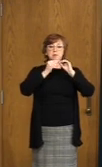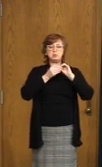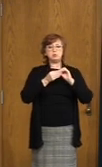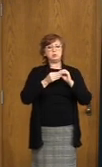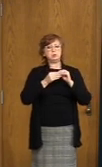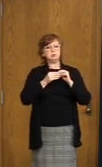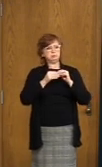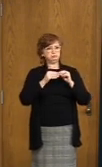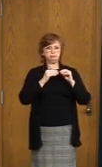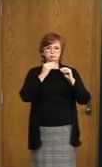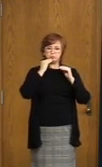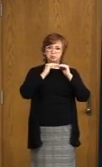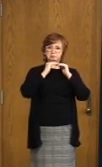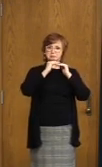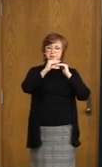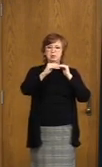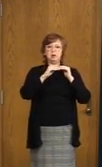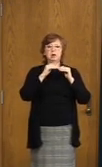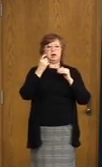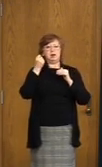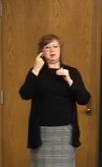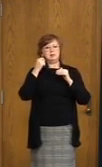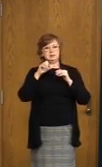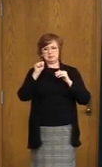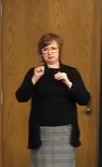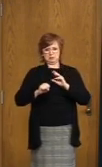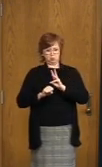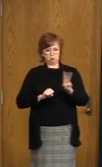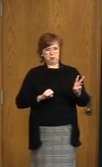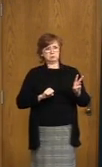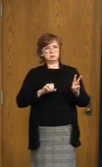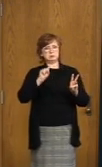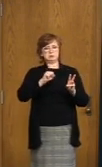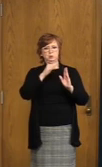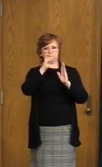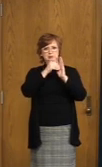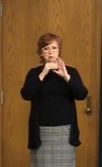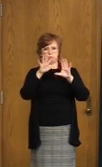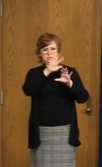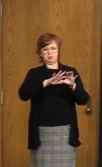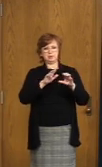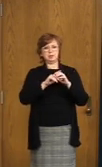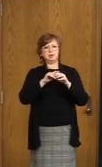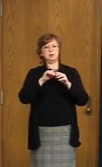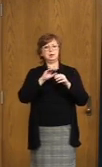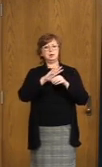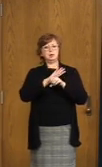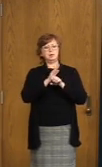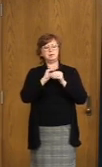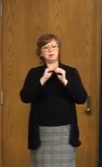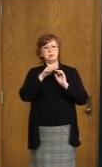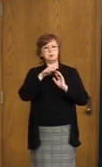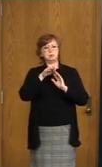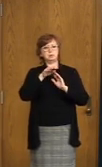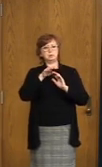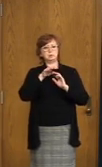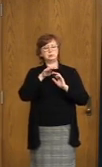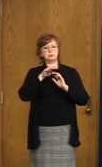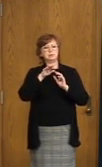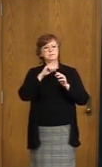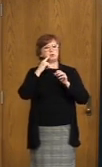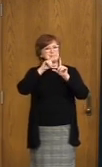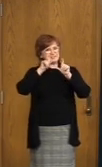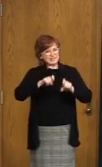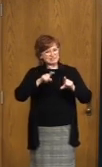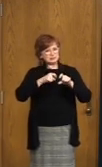thing, that the test rates have come down a bit in the southwest and south central. So that's the other thing. When cases come down, you shouldn't be complacent. We still